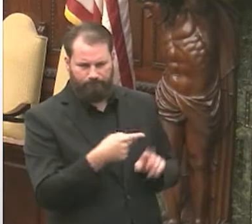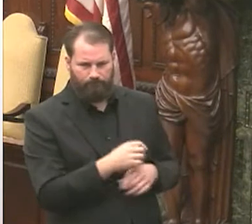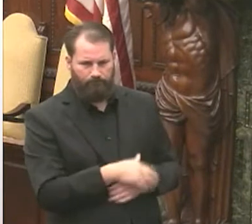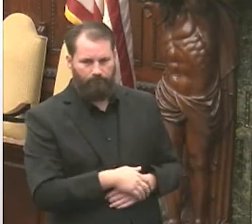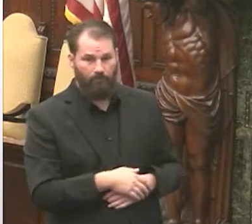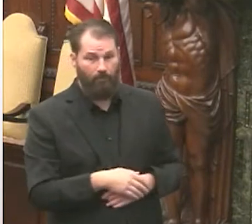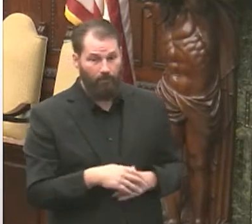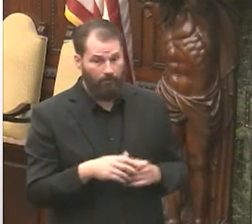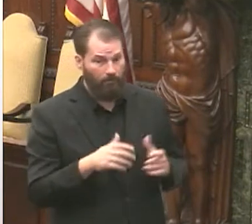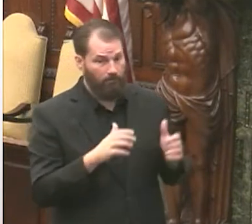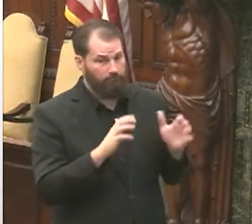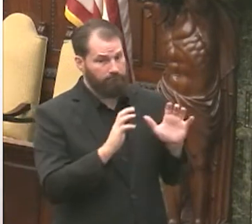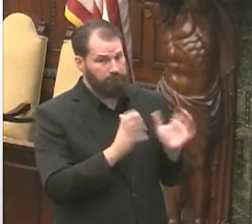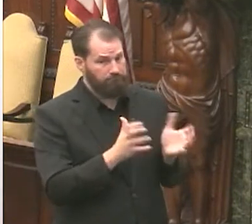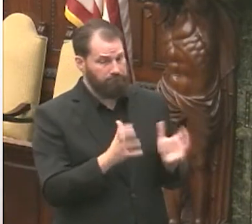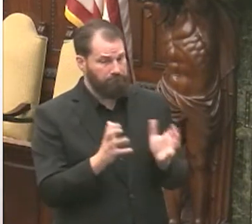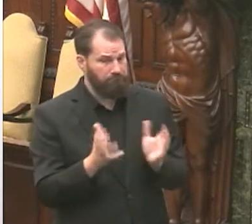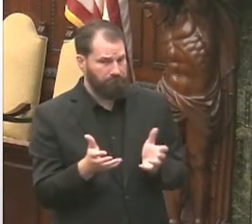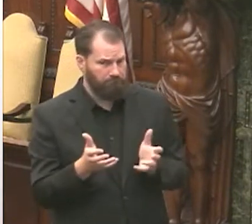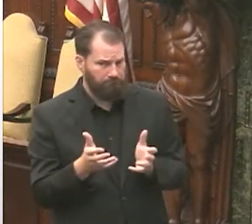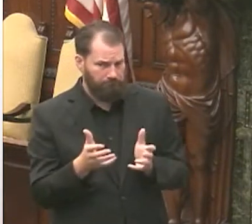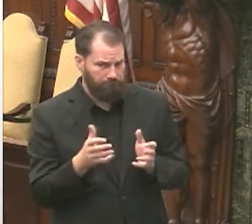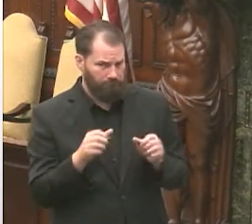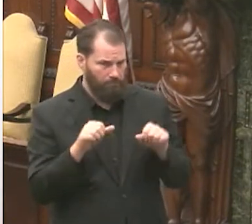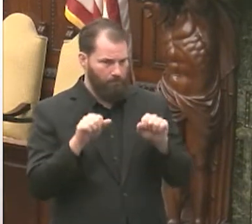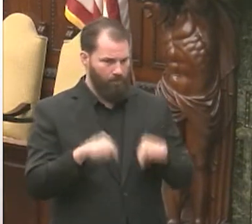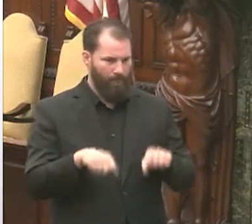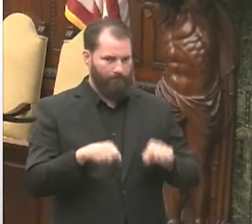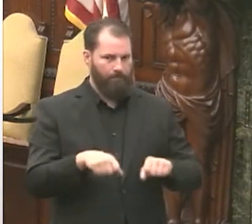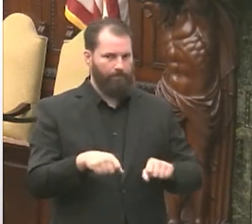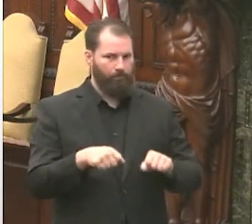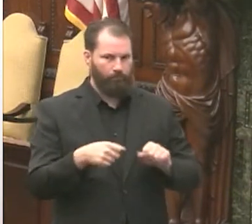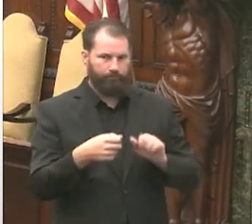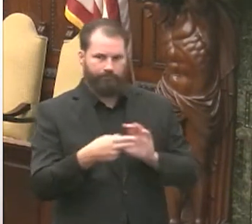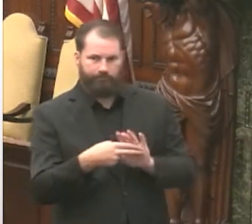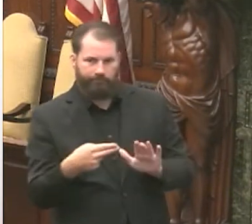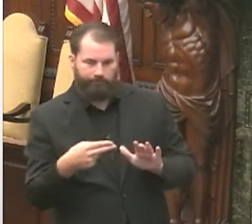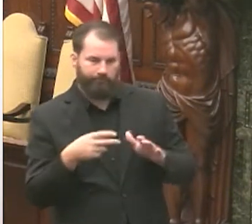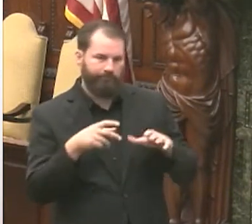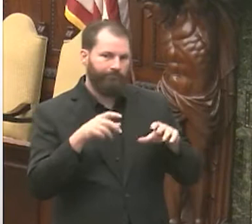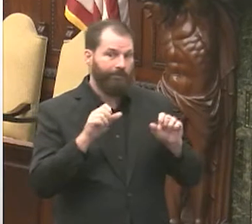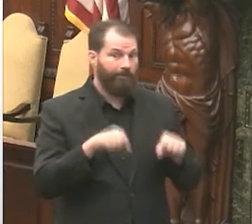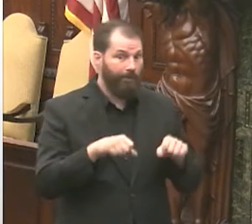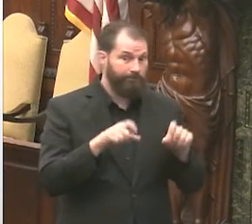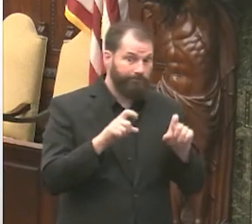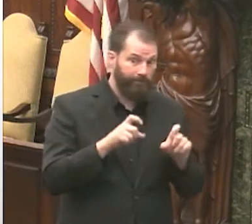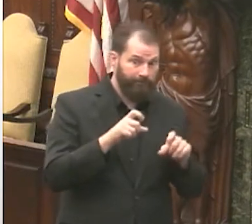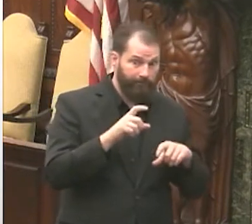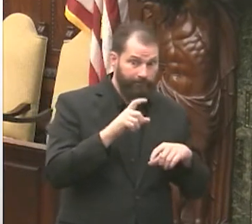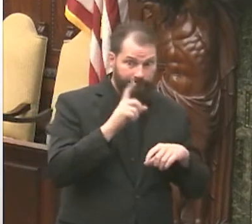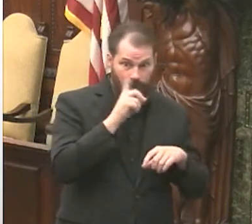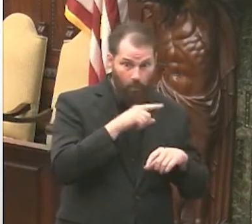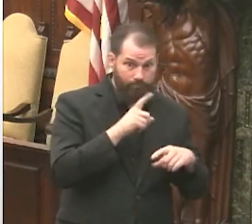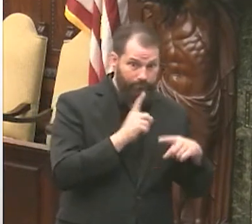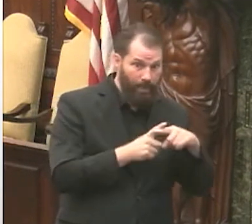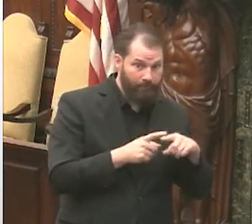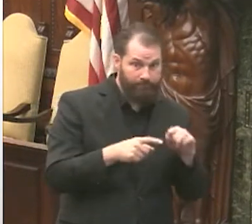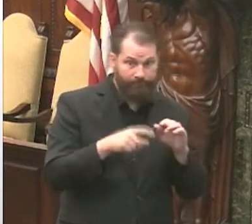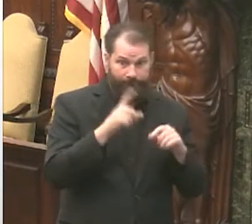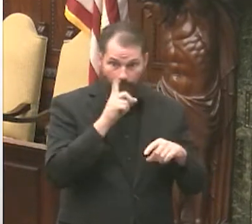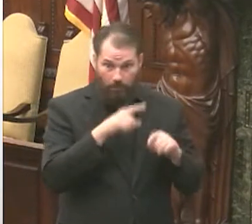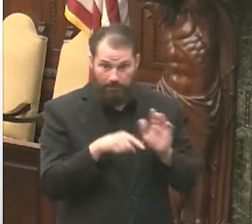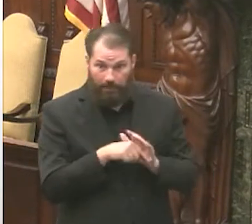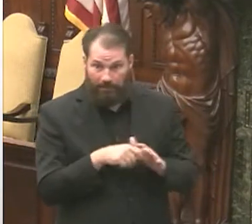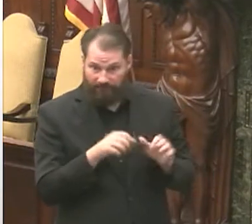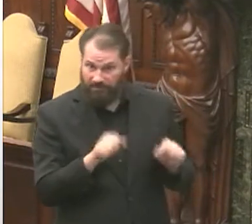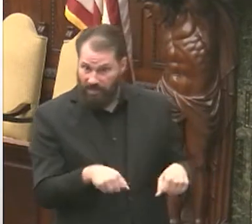as probable cases because they can have false results. So if someone gets a